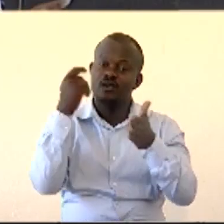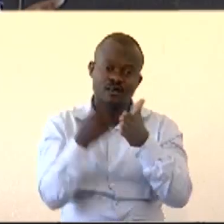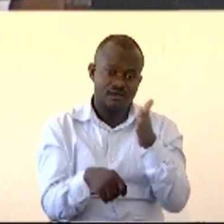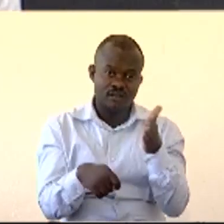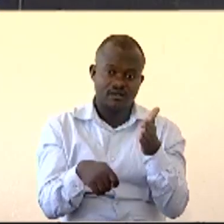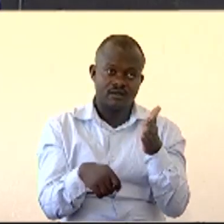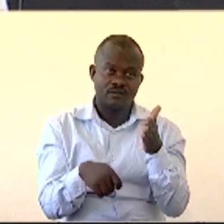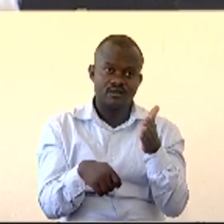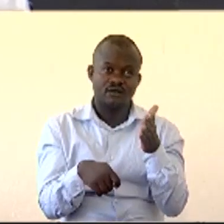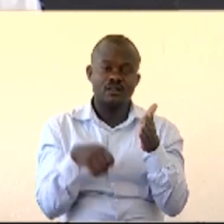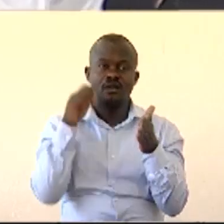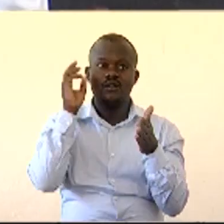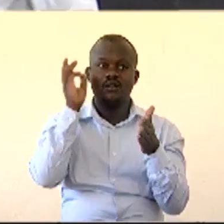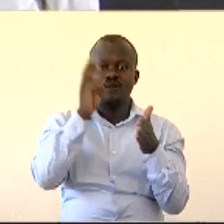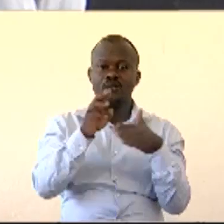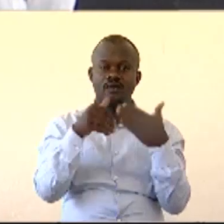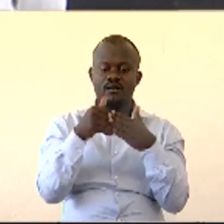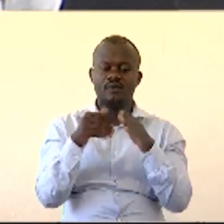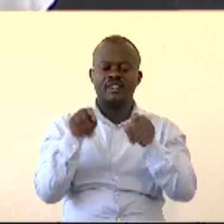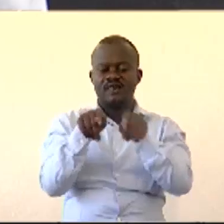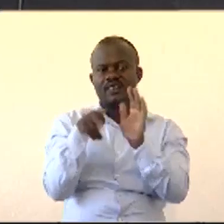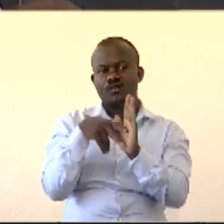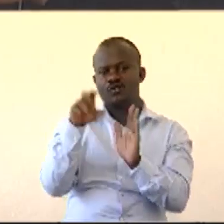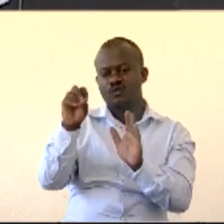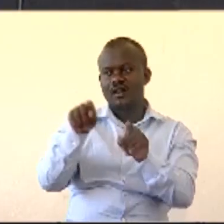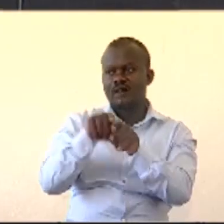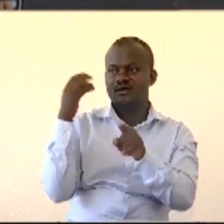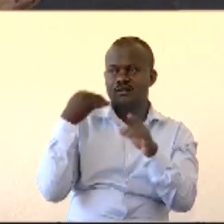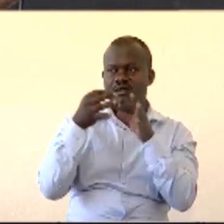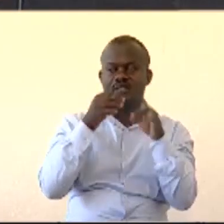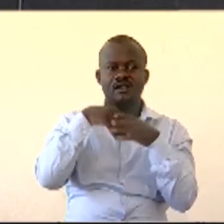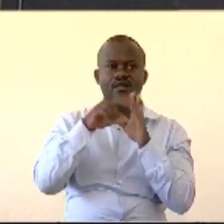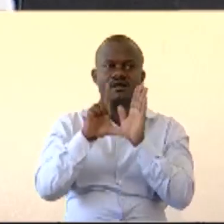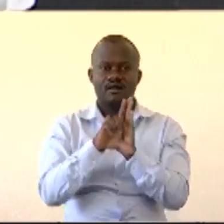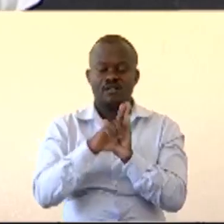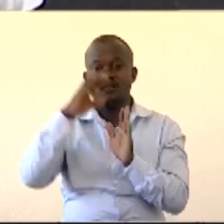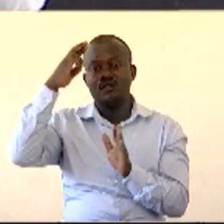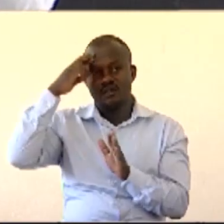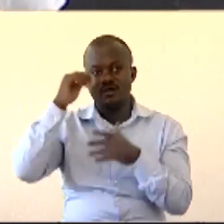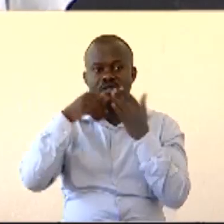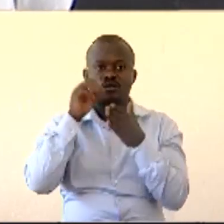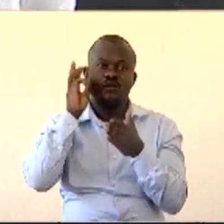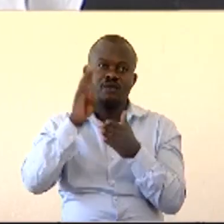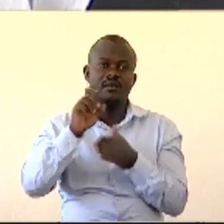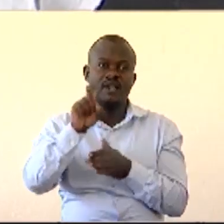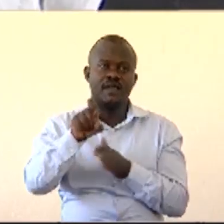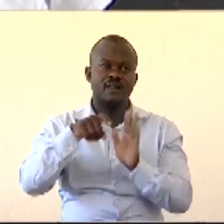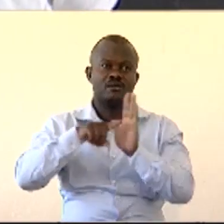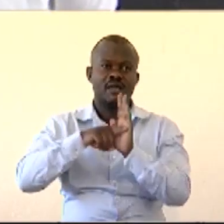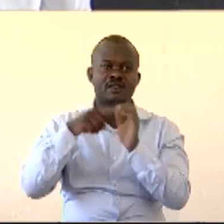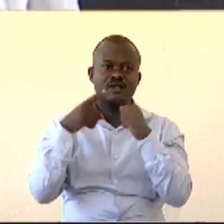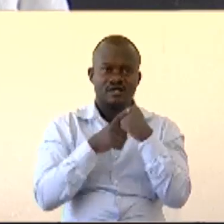don't need, you equate to 0 as we have said in the rules, remember. So this will be X minus